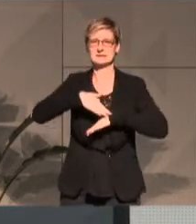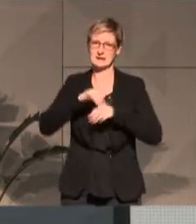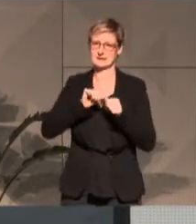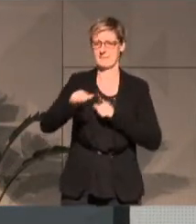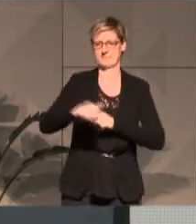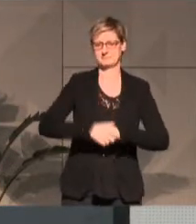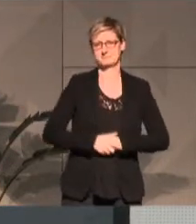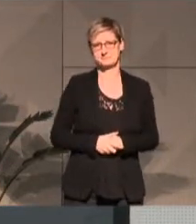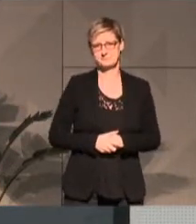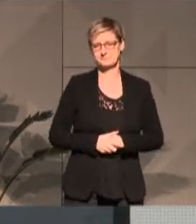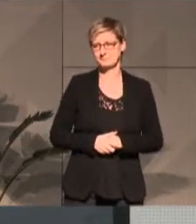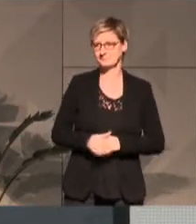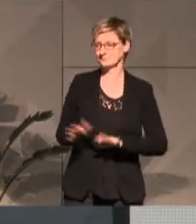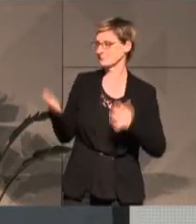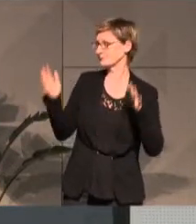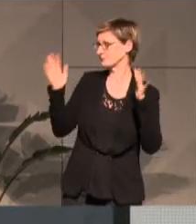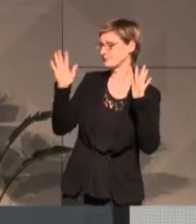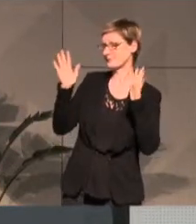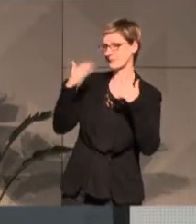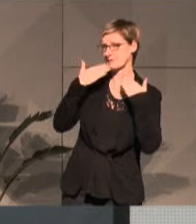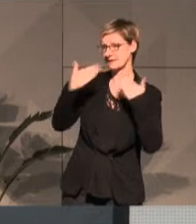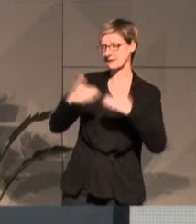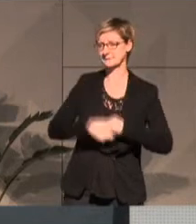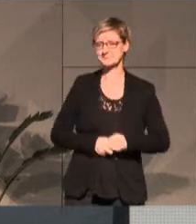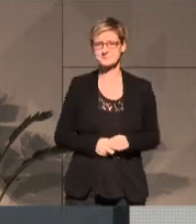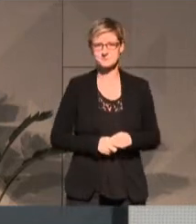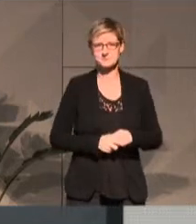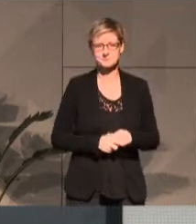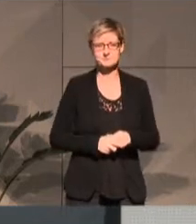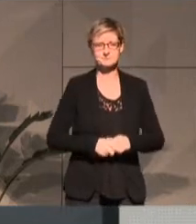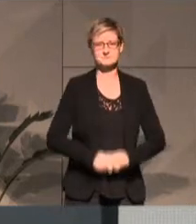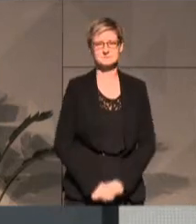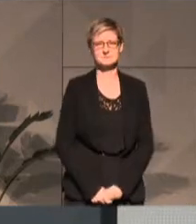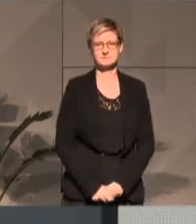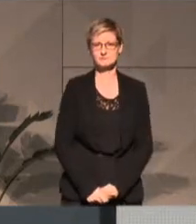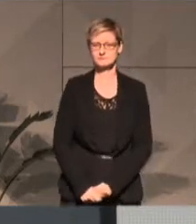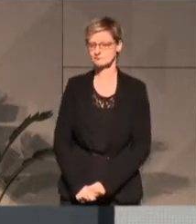for future generations. Thanks a lot.